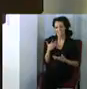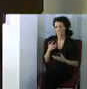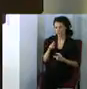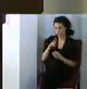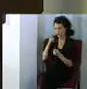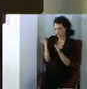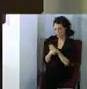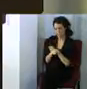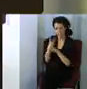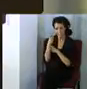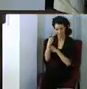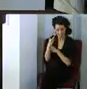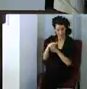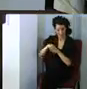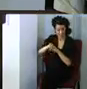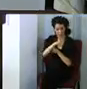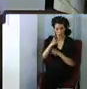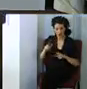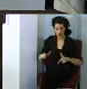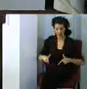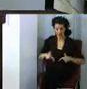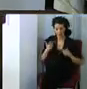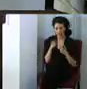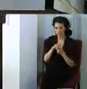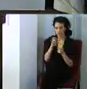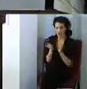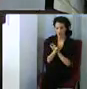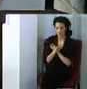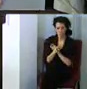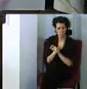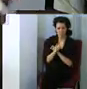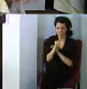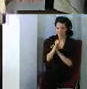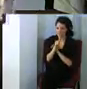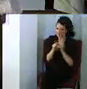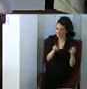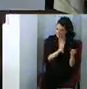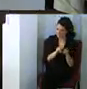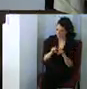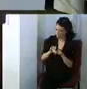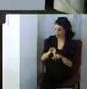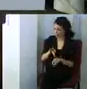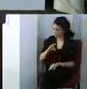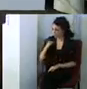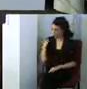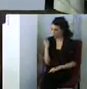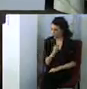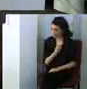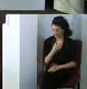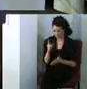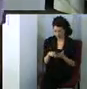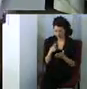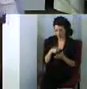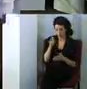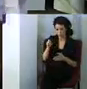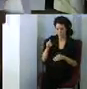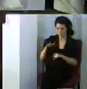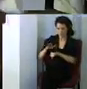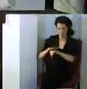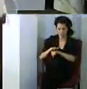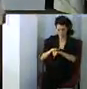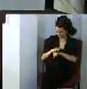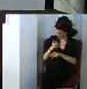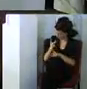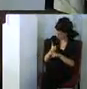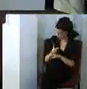some transformation in their lives. Not really unlike us. Let's be honest, most of us, we know that we sometimes need to be cautioned about who we